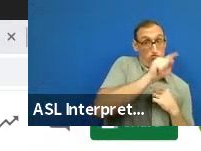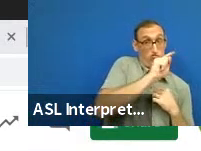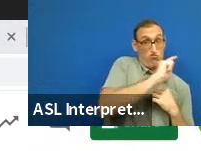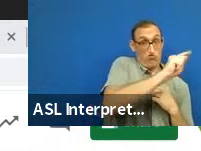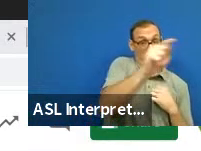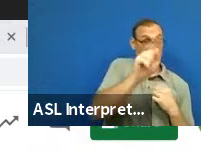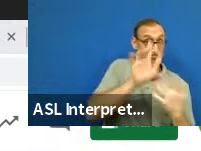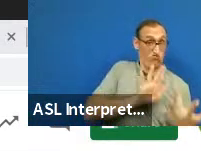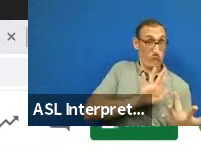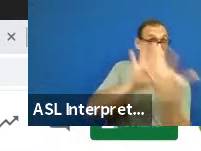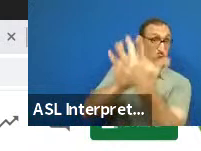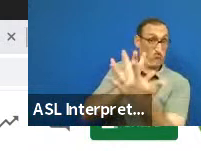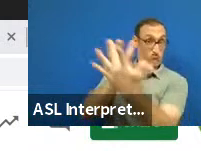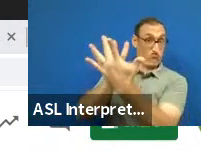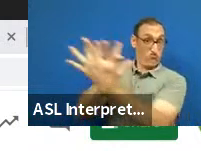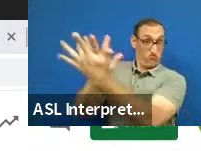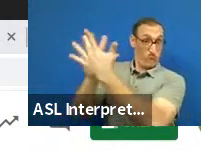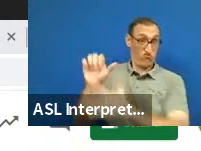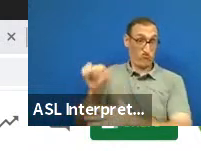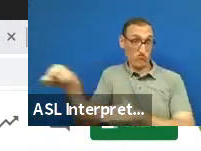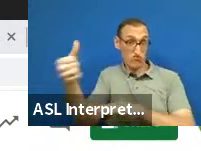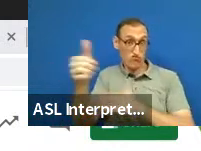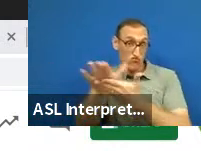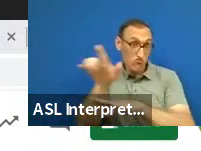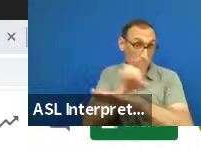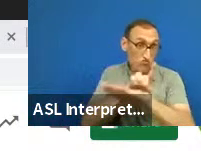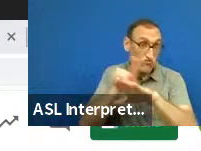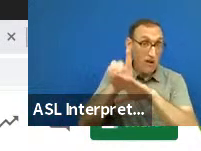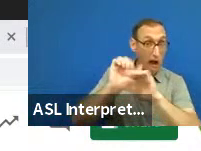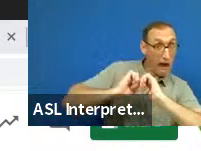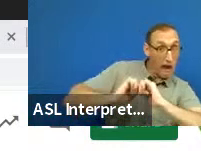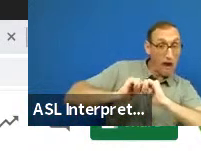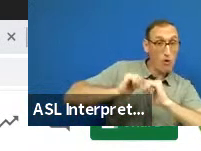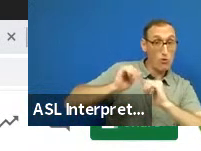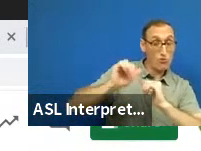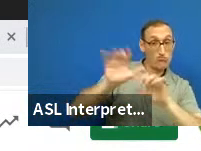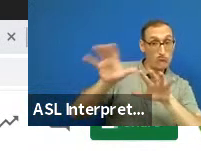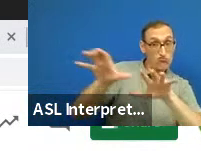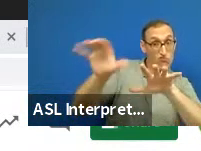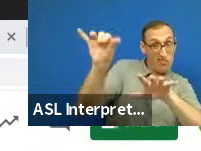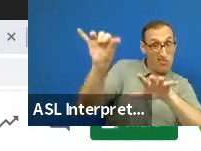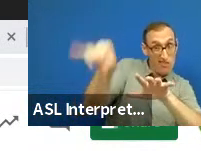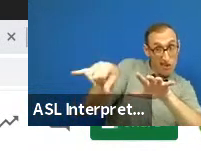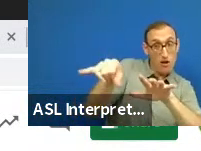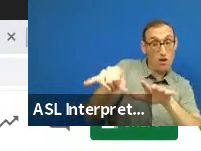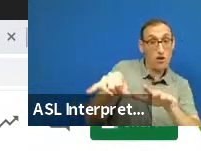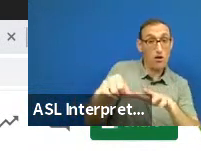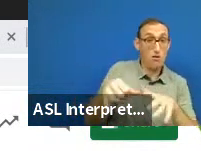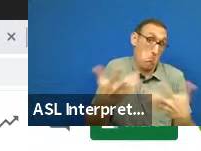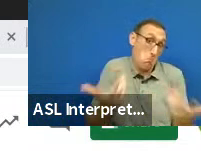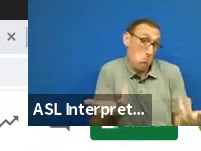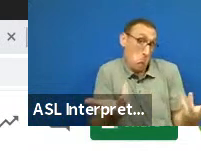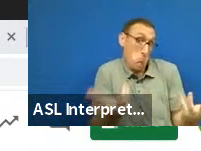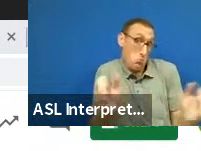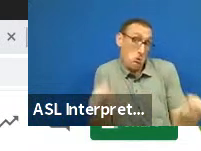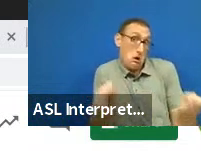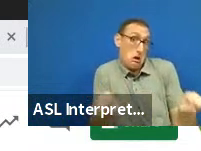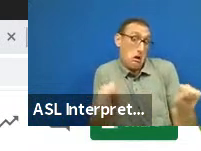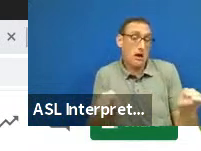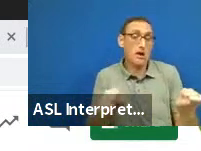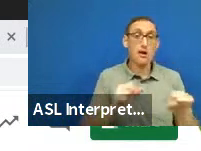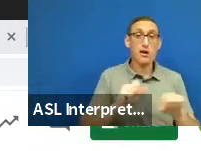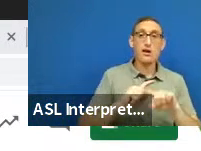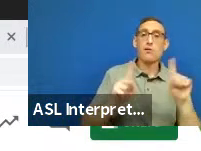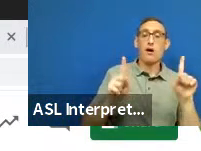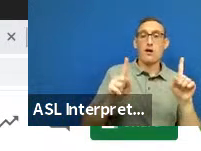districts to see how they go about doing this, I don't want us to get lost and make this too complicated.